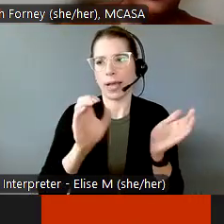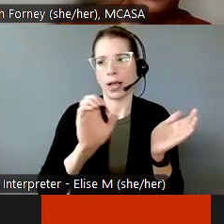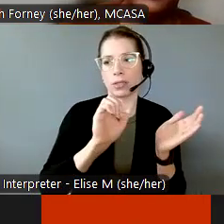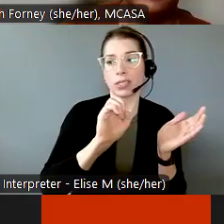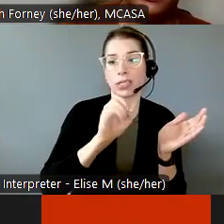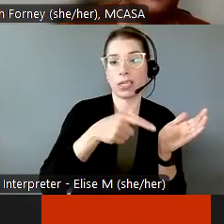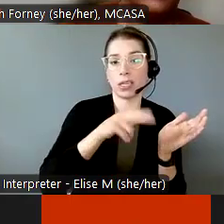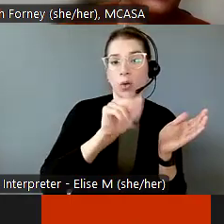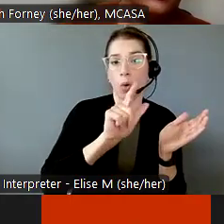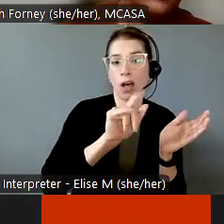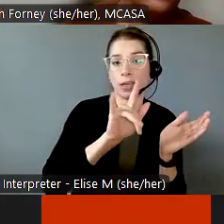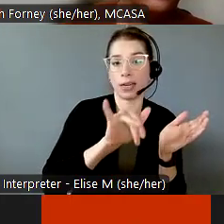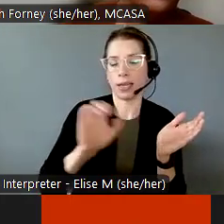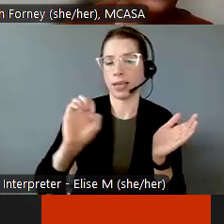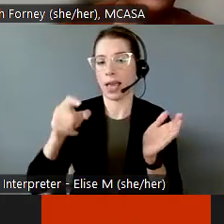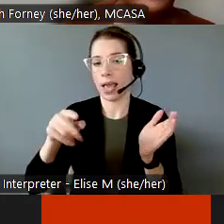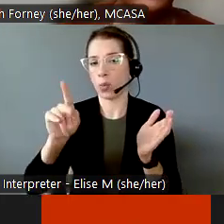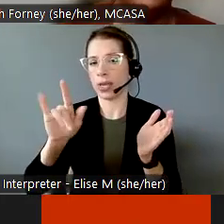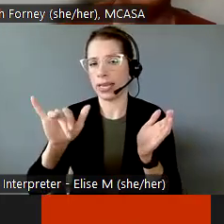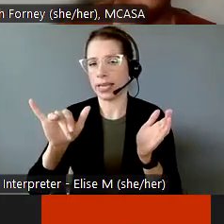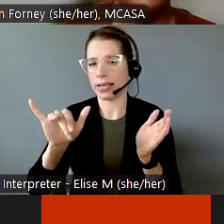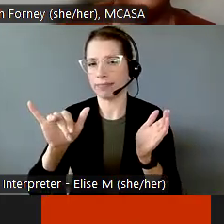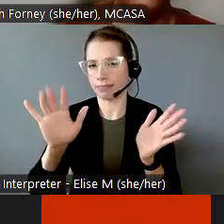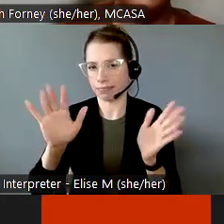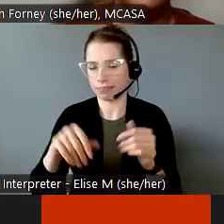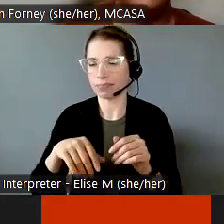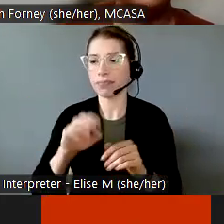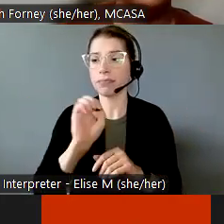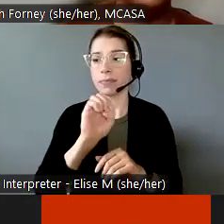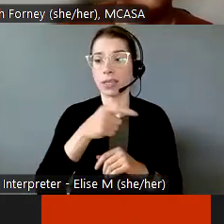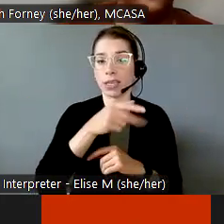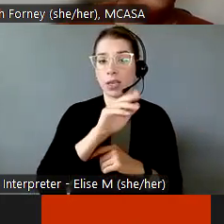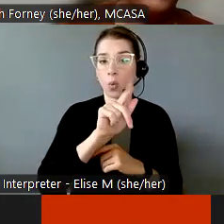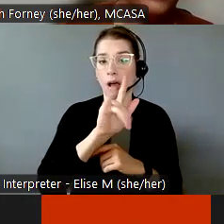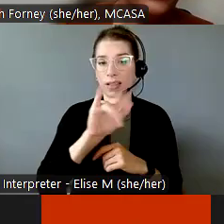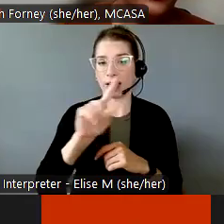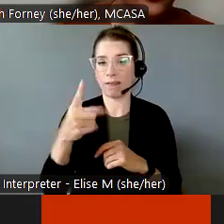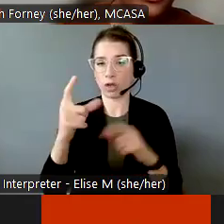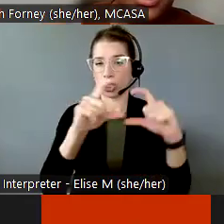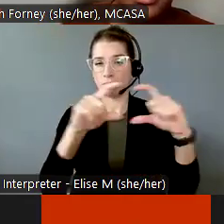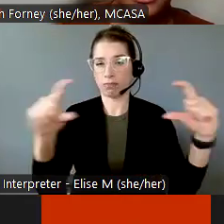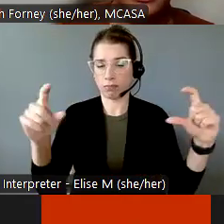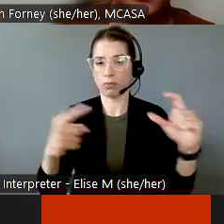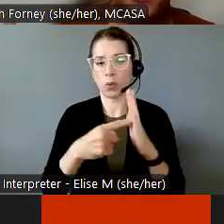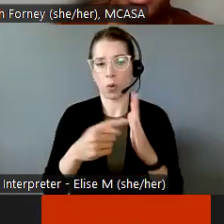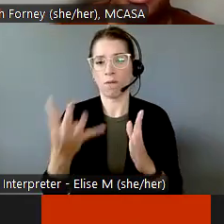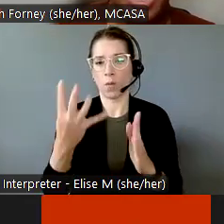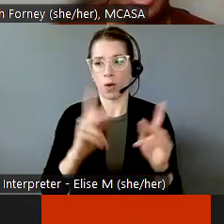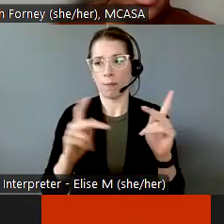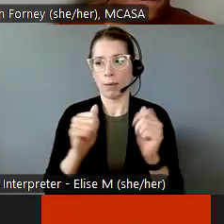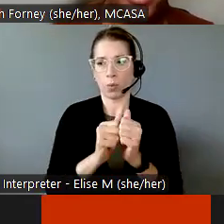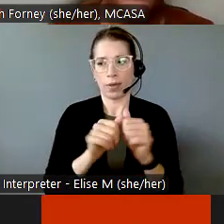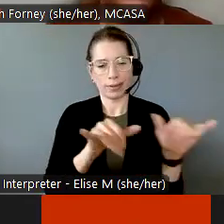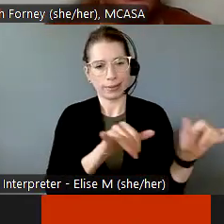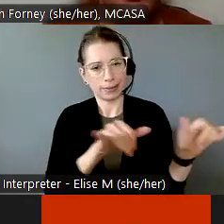versus equity looks like. So if you look at equality, it shows four people with the same